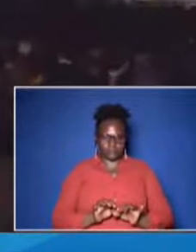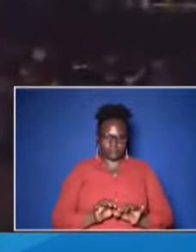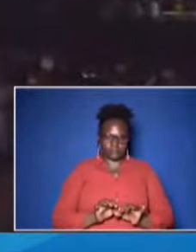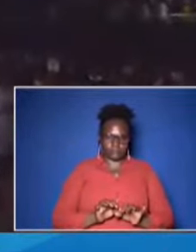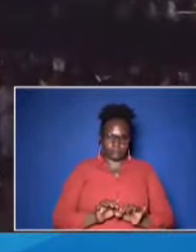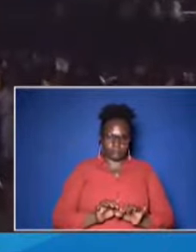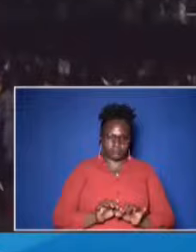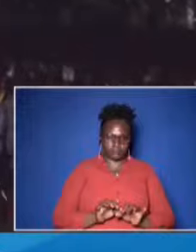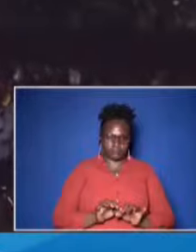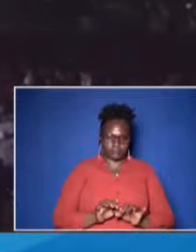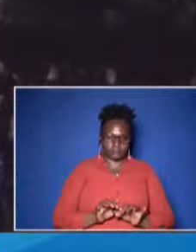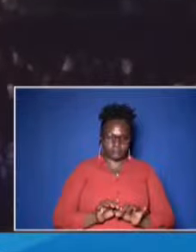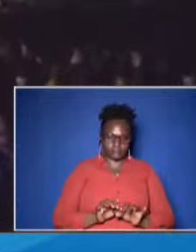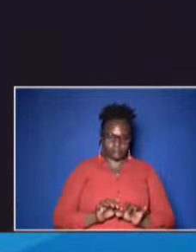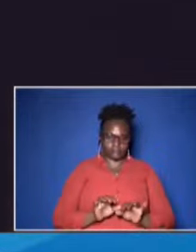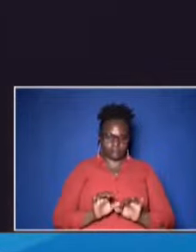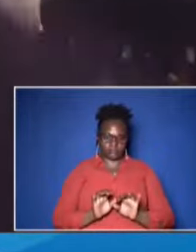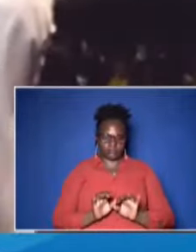thanks